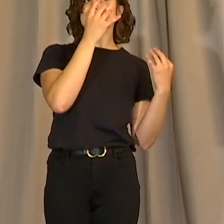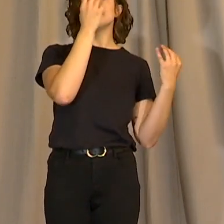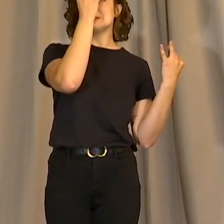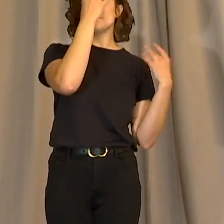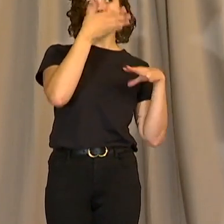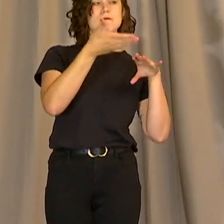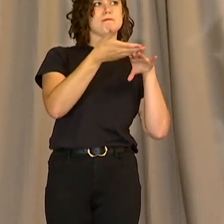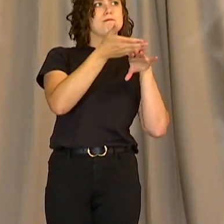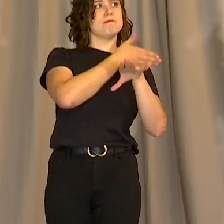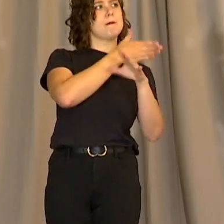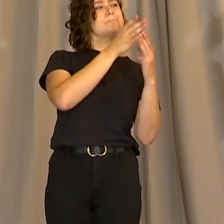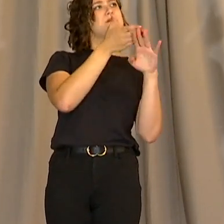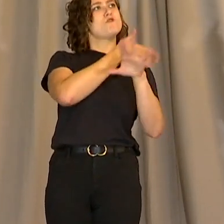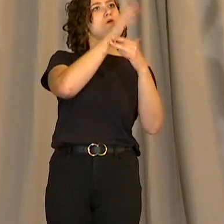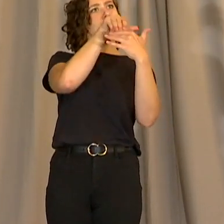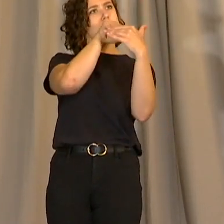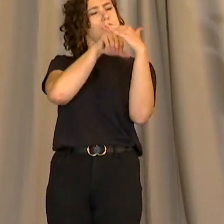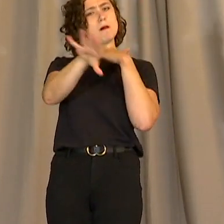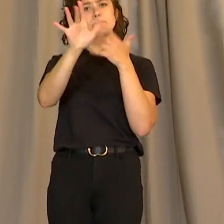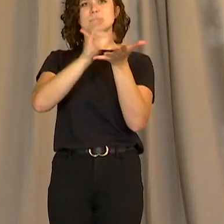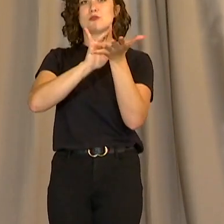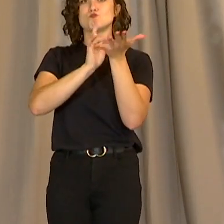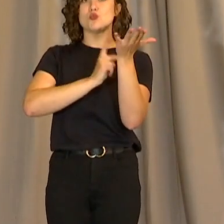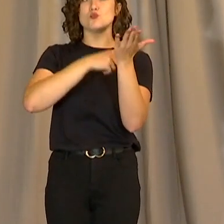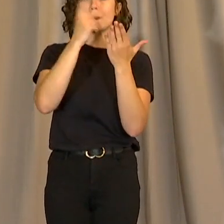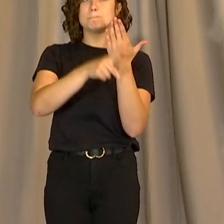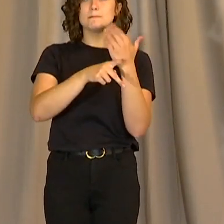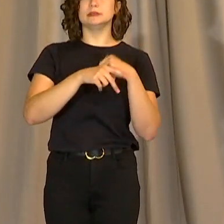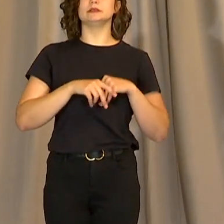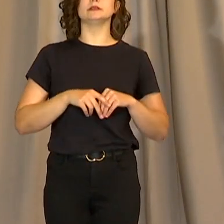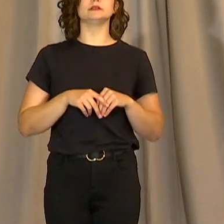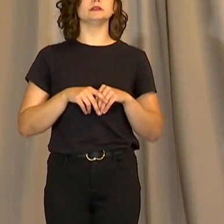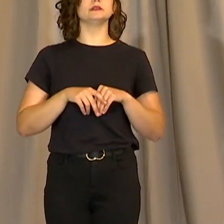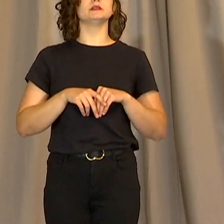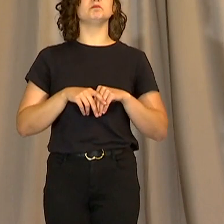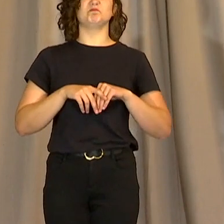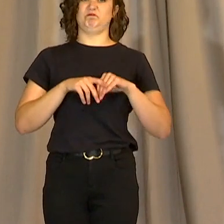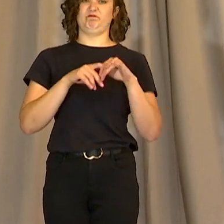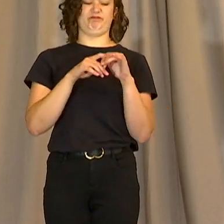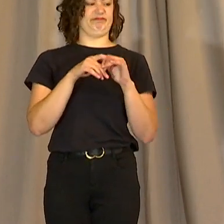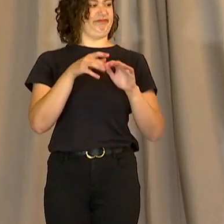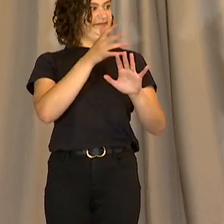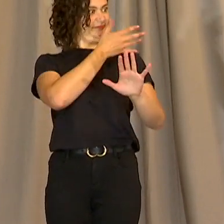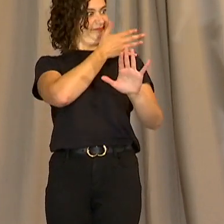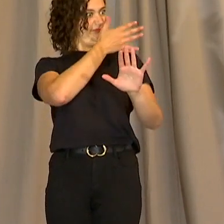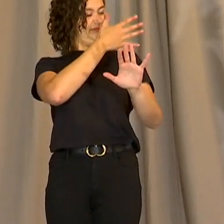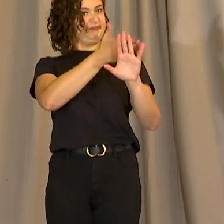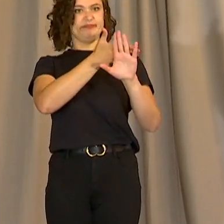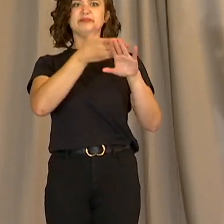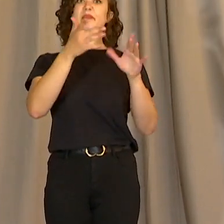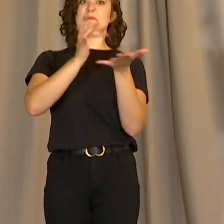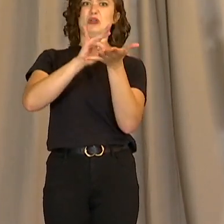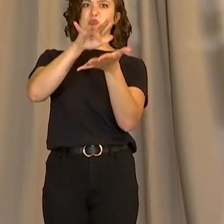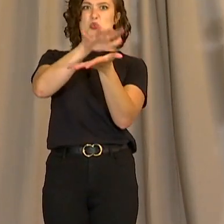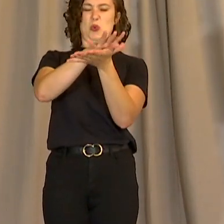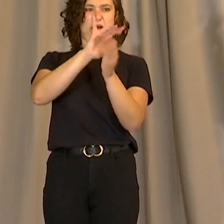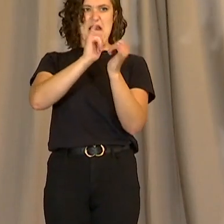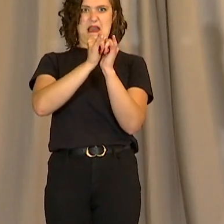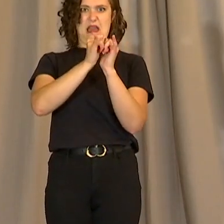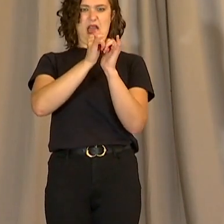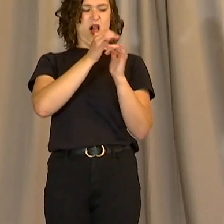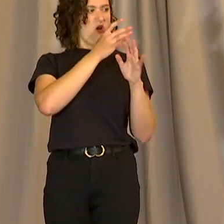programs? How are we even preparing them to get to medical school? And really, we're thinking about minoritized people